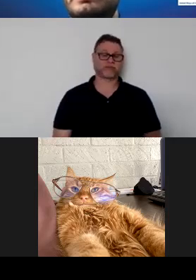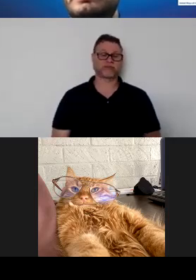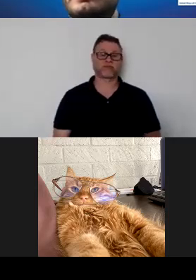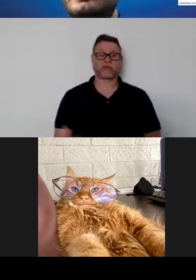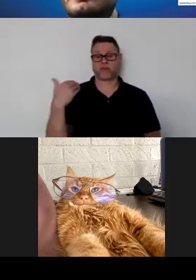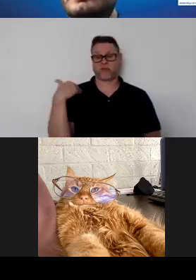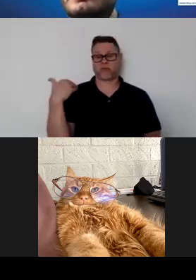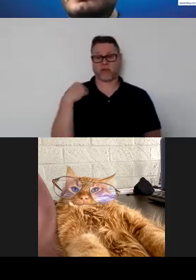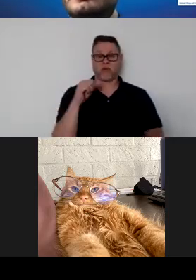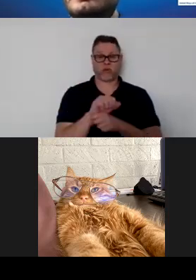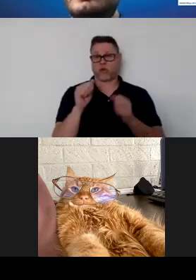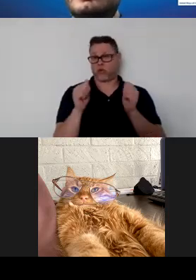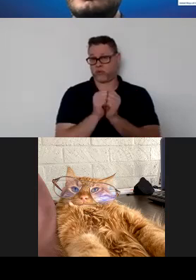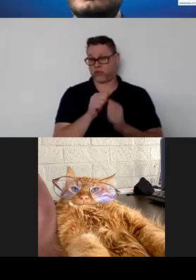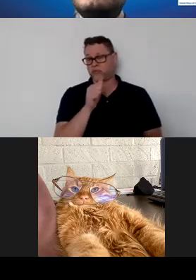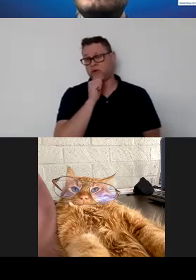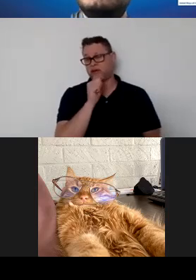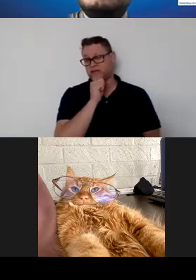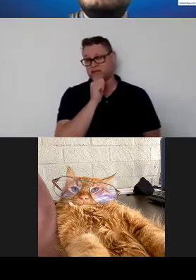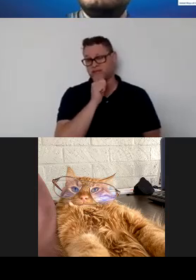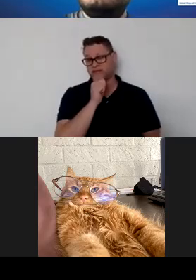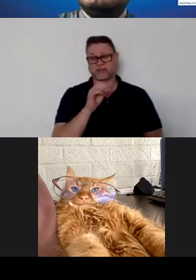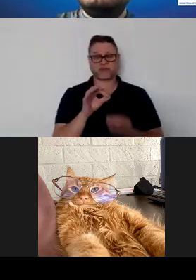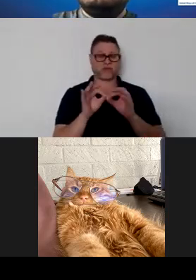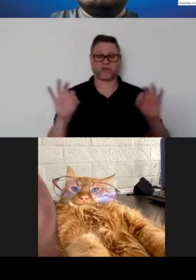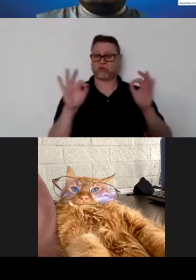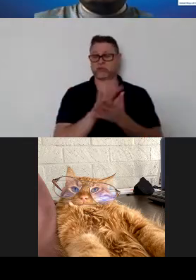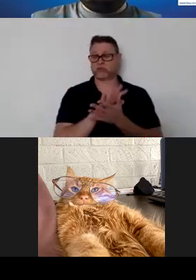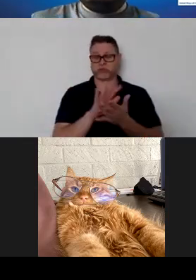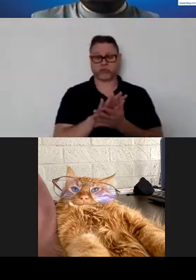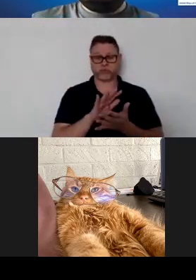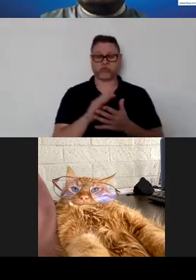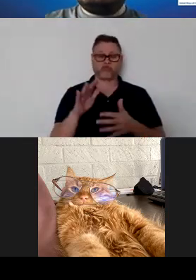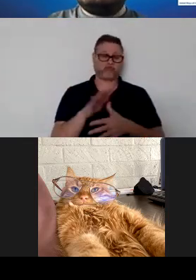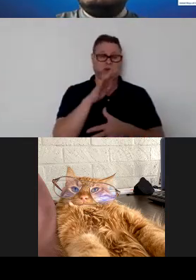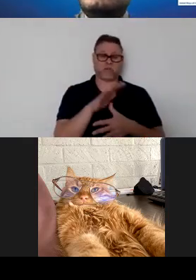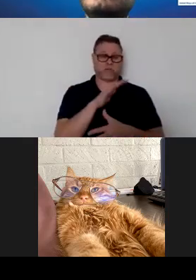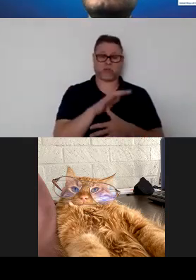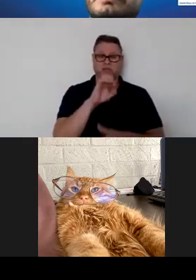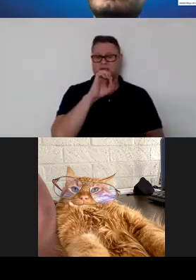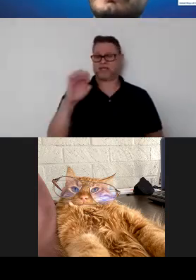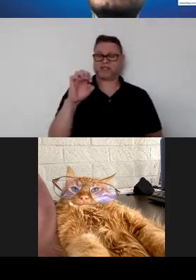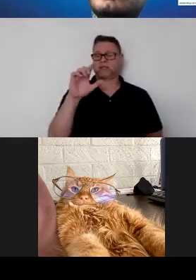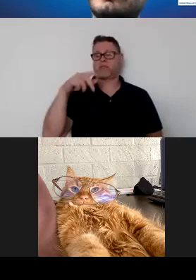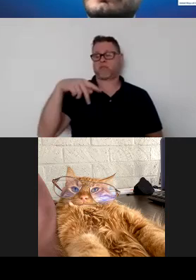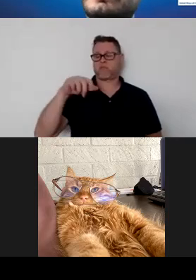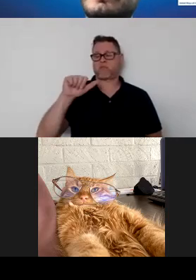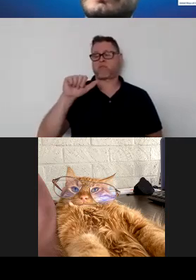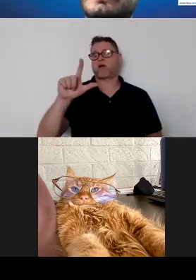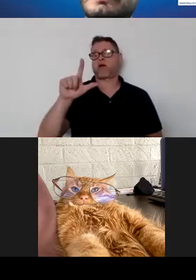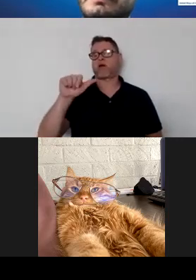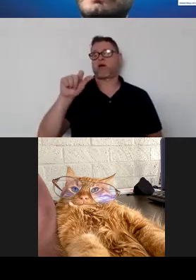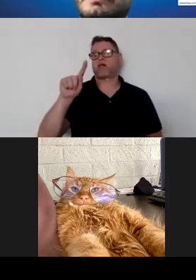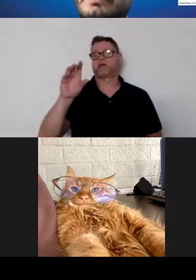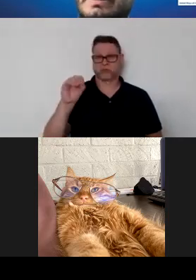worked for a private free school called the Primary School in East Palo Alto, and they very